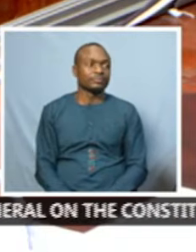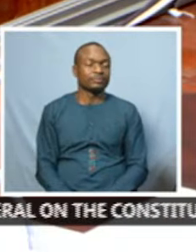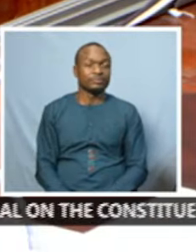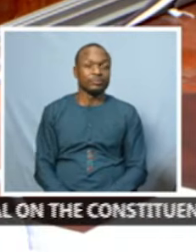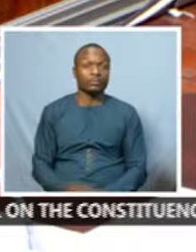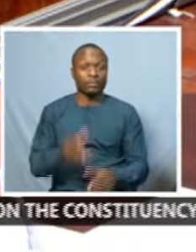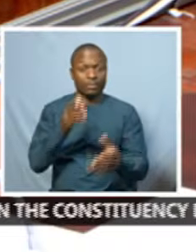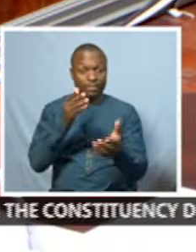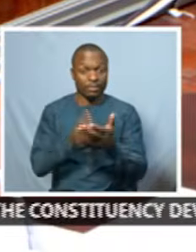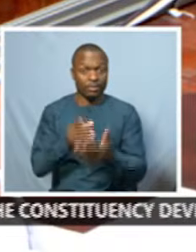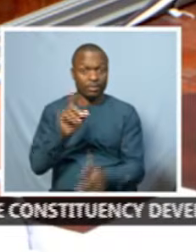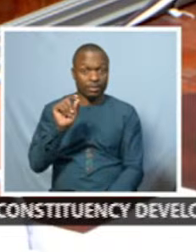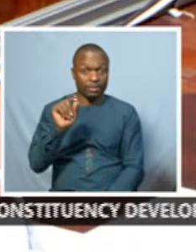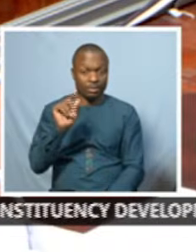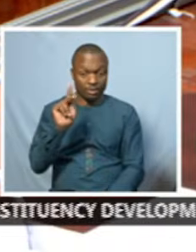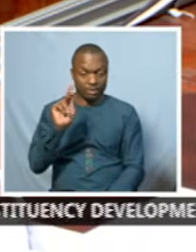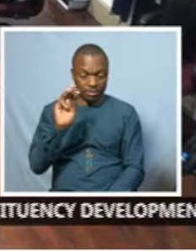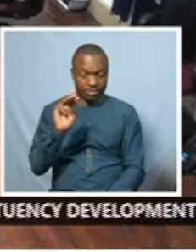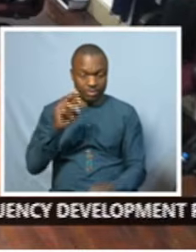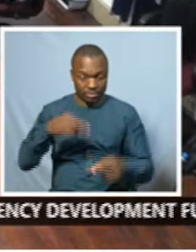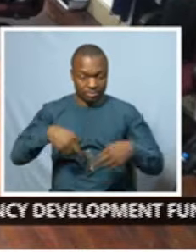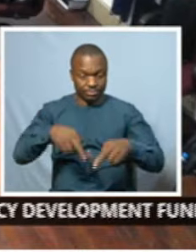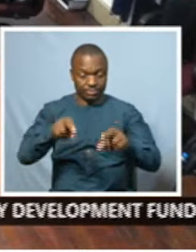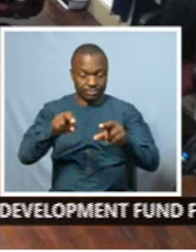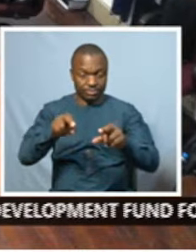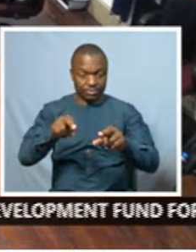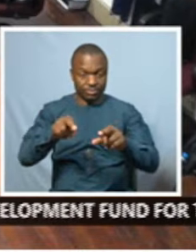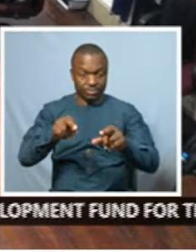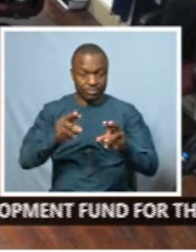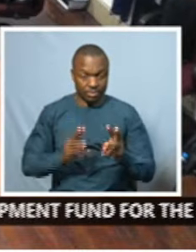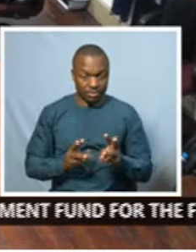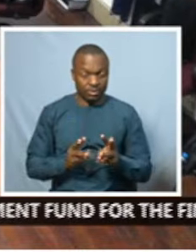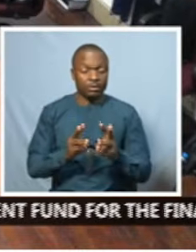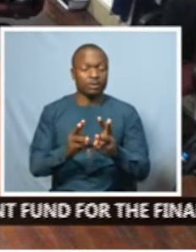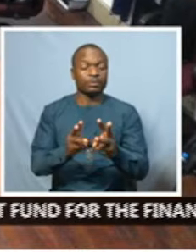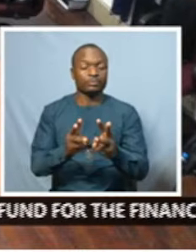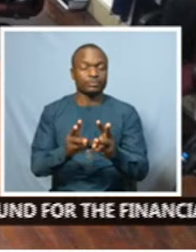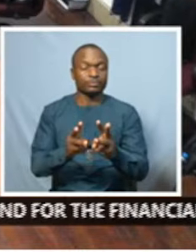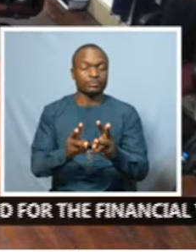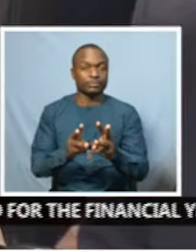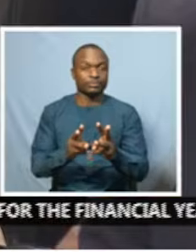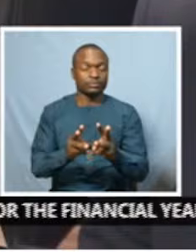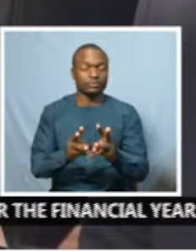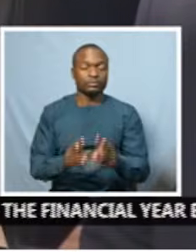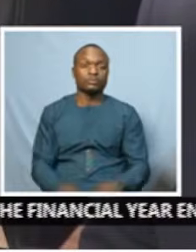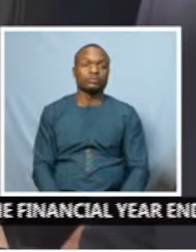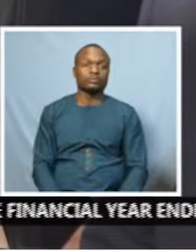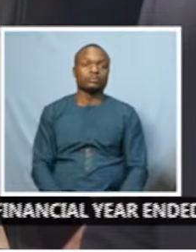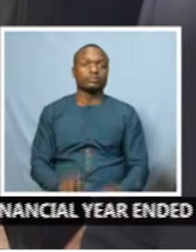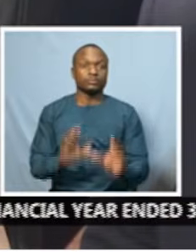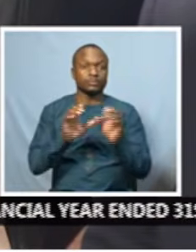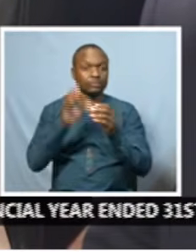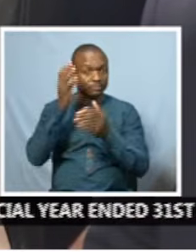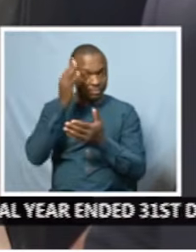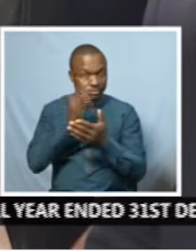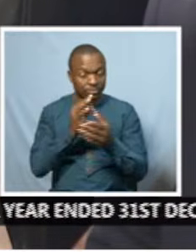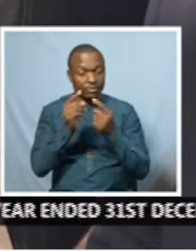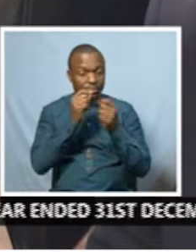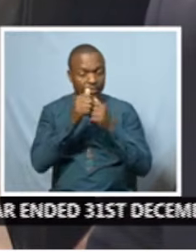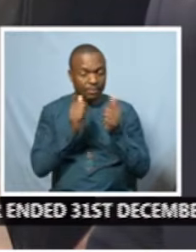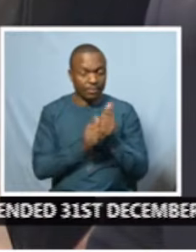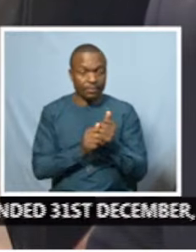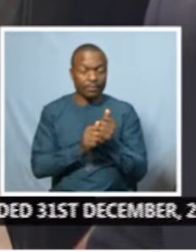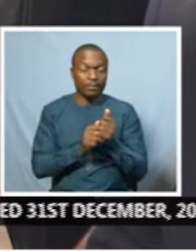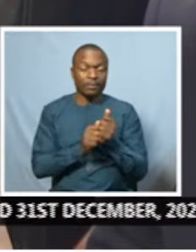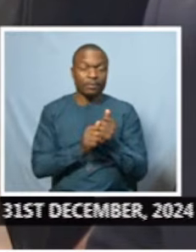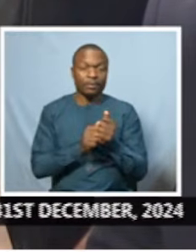Chair, this is 20 kilometers of roads. And the model that the Council Secretary is talking about